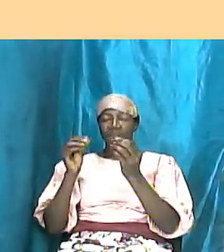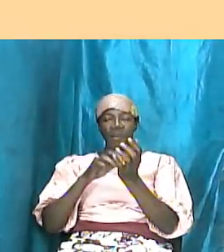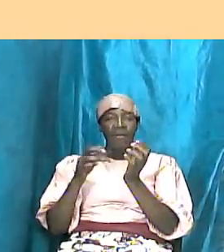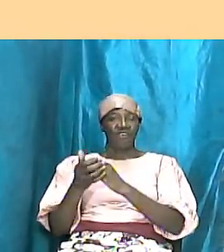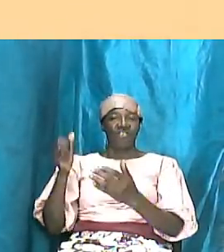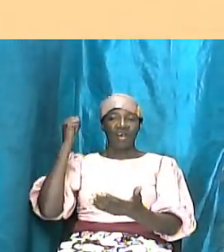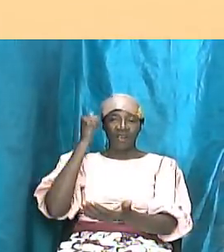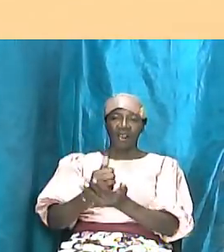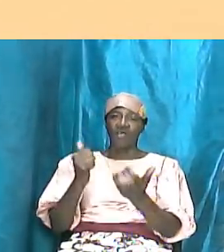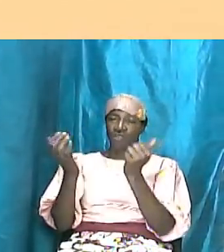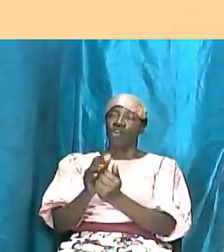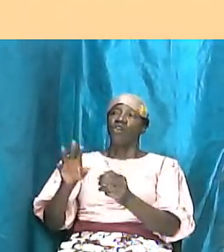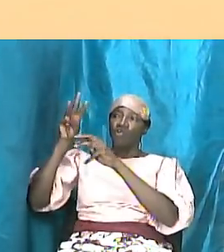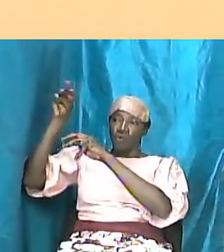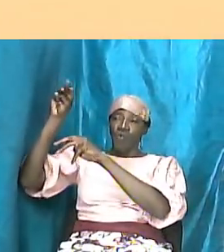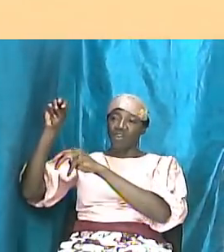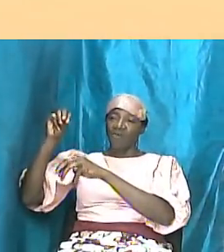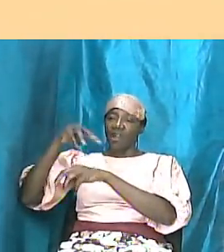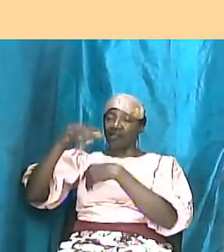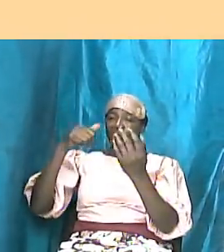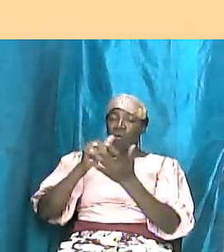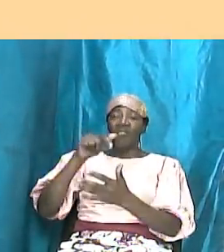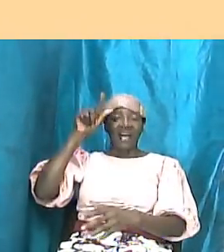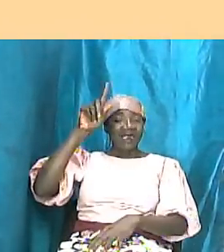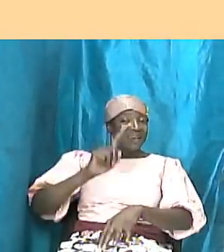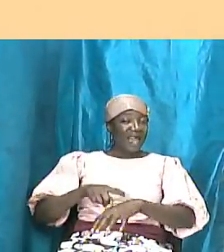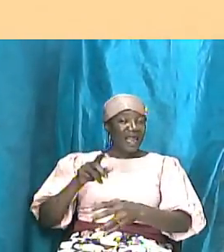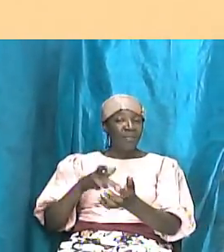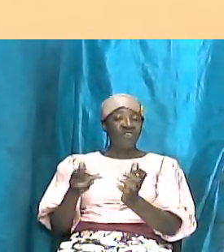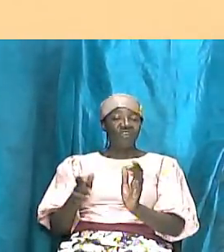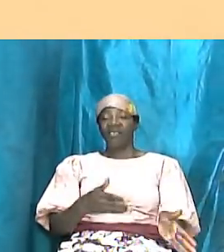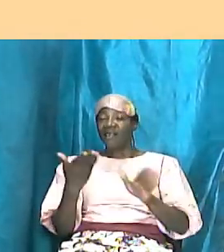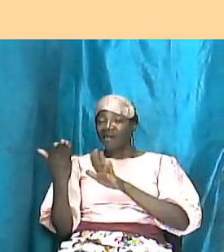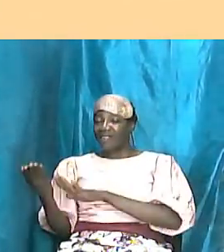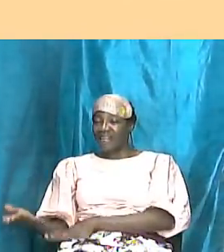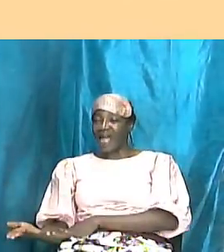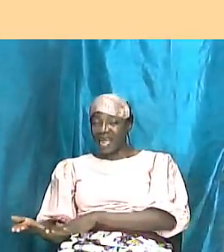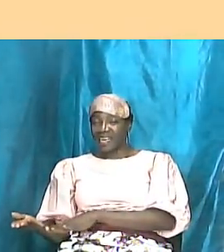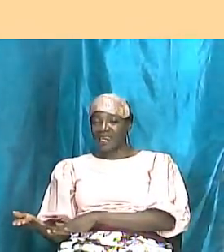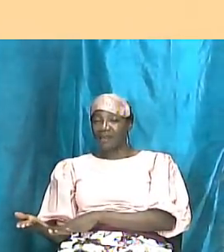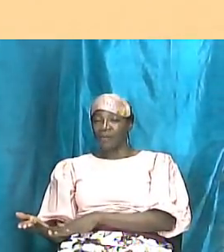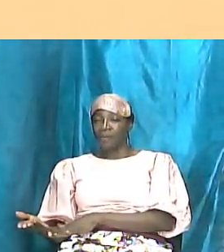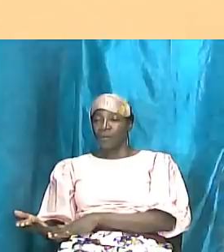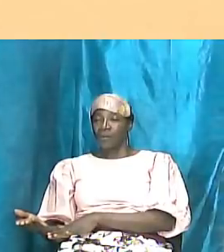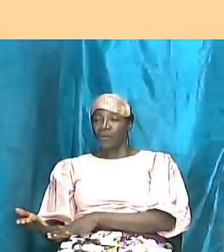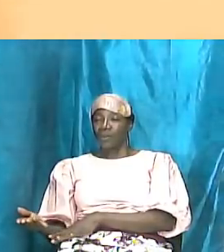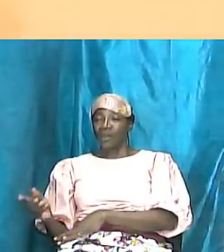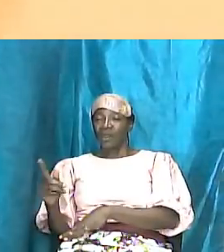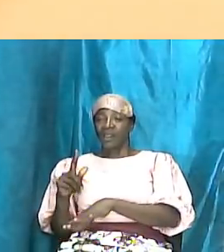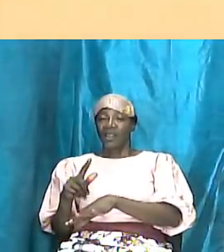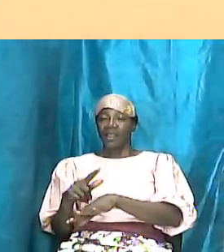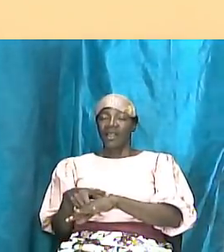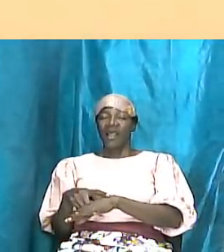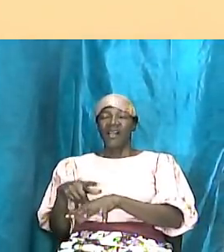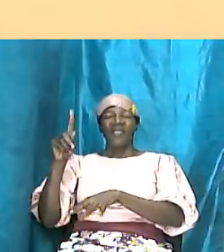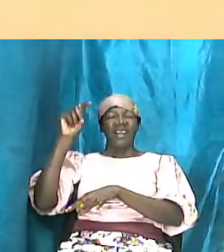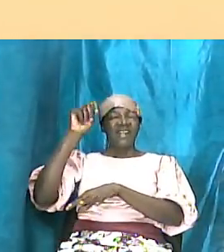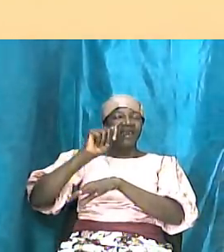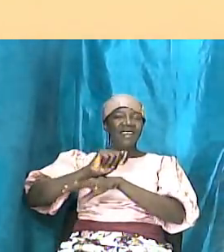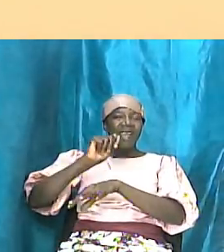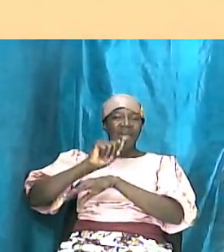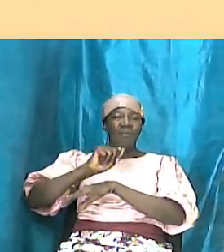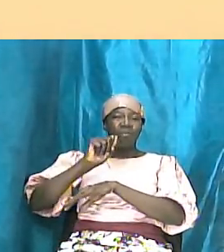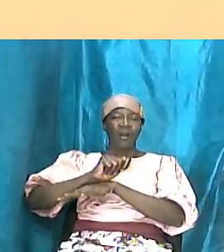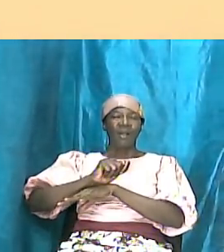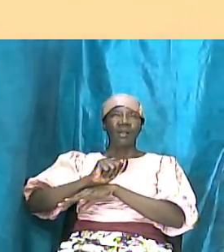just about that time he died, because it was at that time, when it was the evening sacrifice time, that the temple, in the temple,